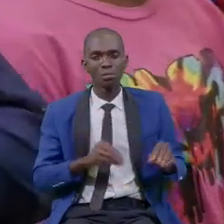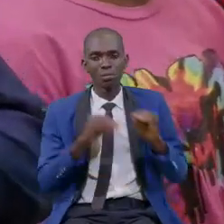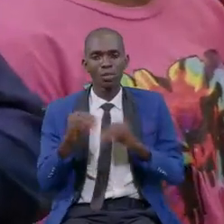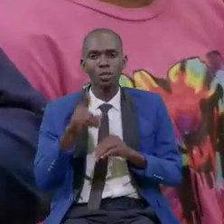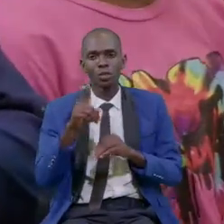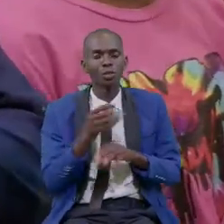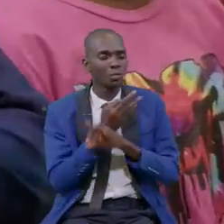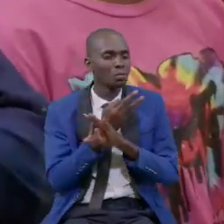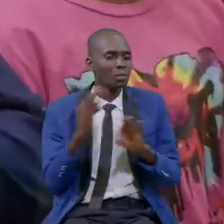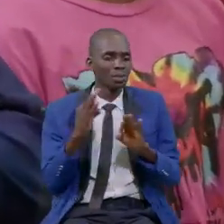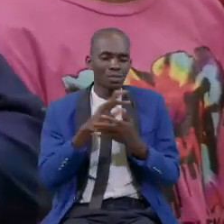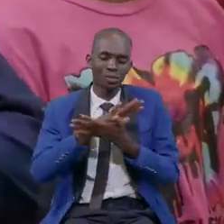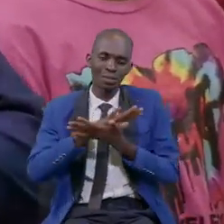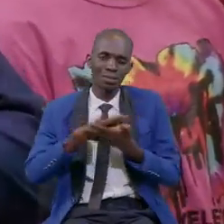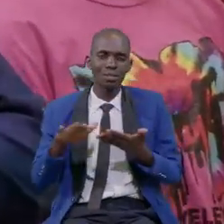clean,